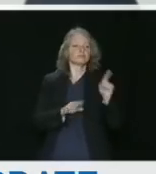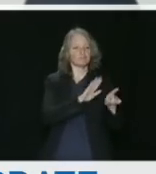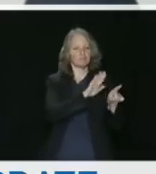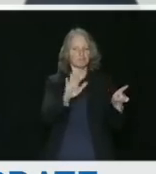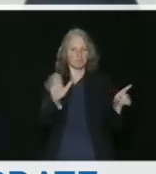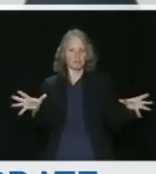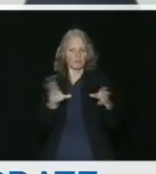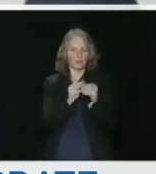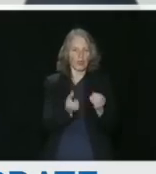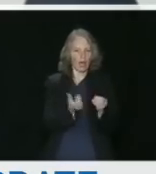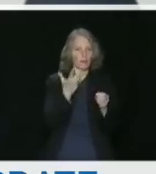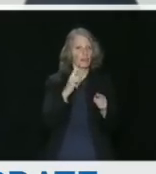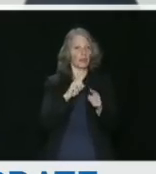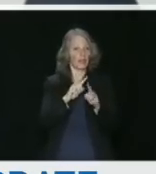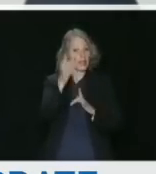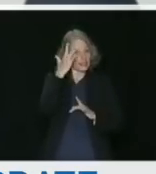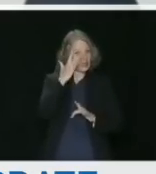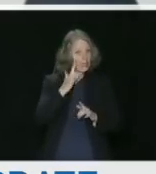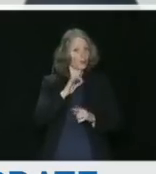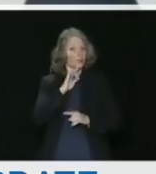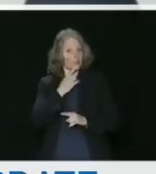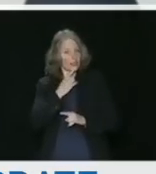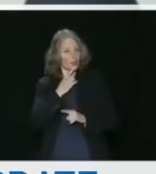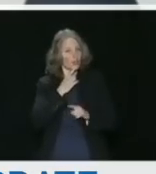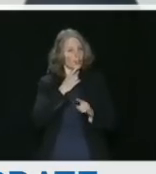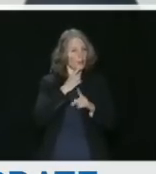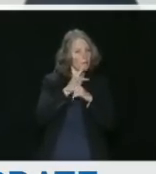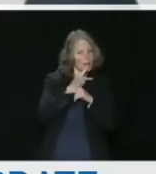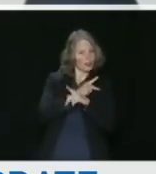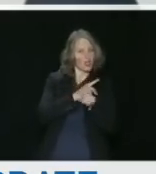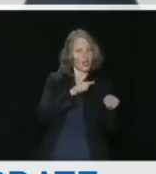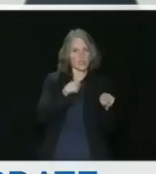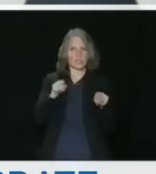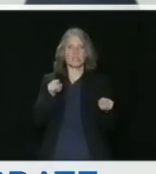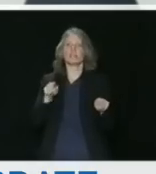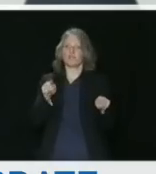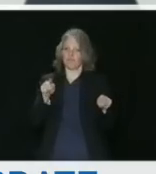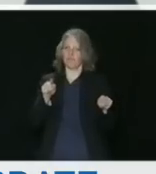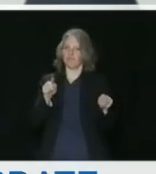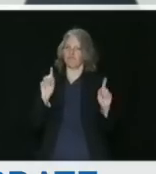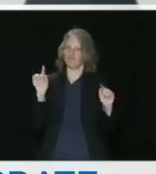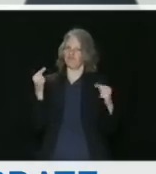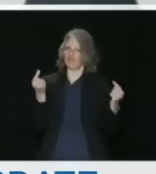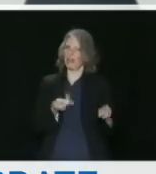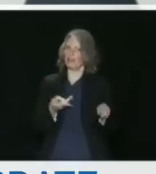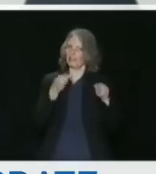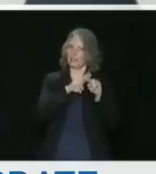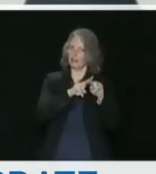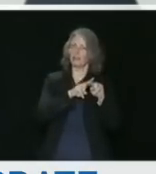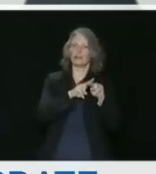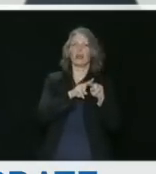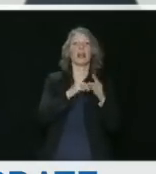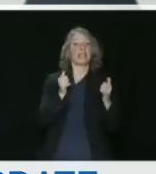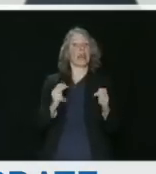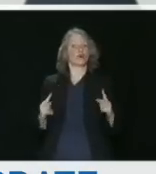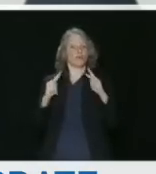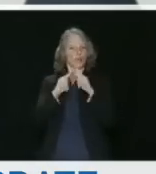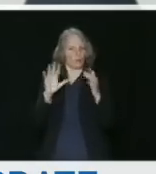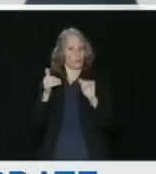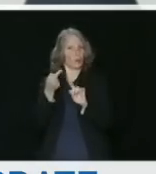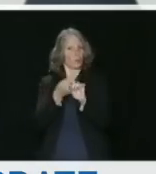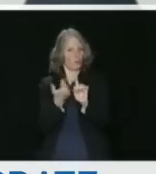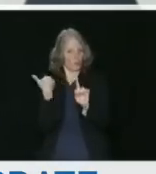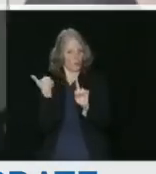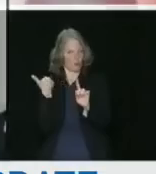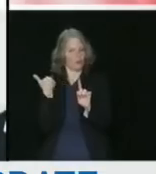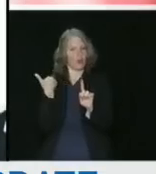and severity have increased over the past year. The number of cases now is twice as high as last month, with